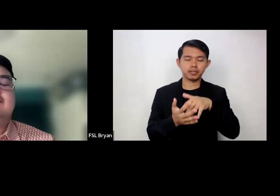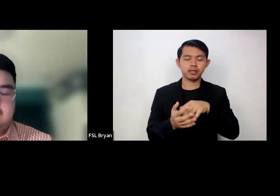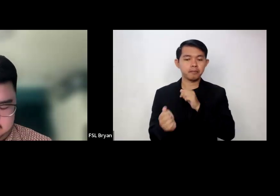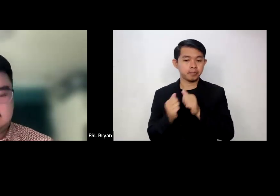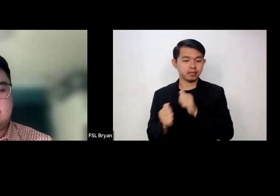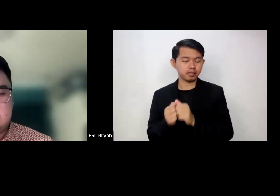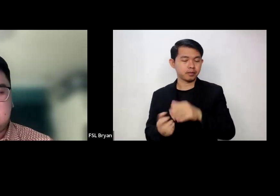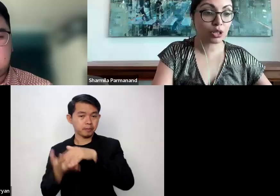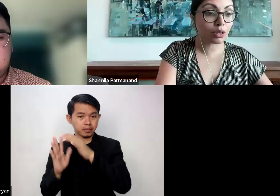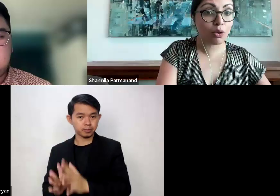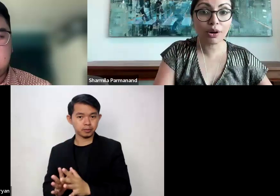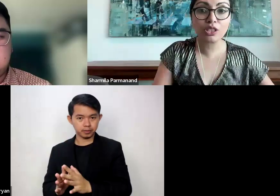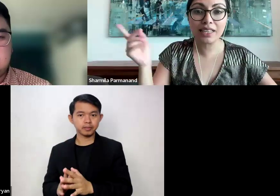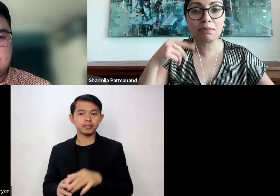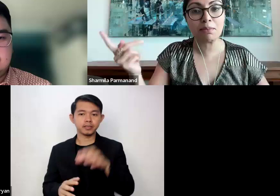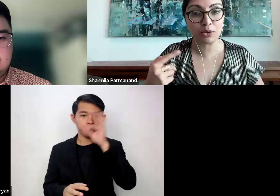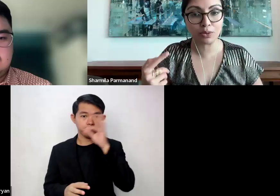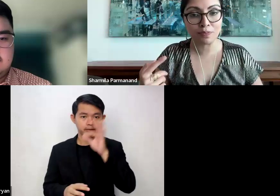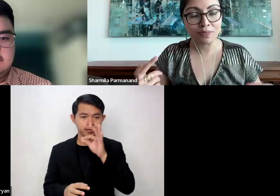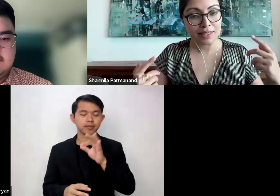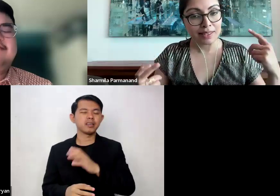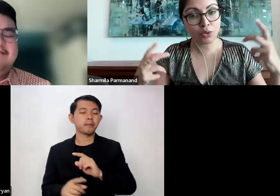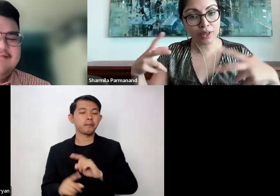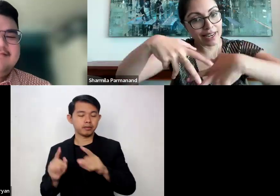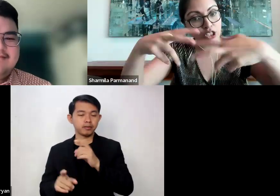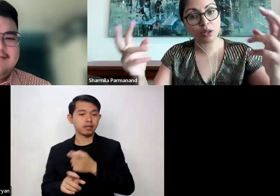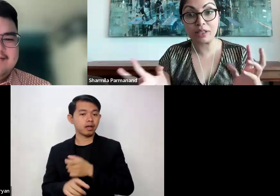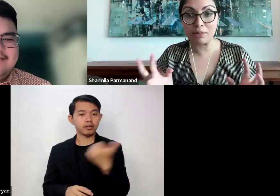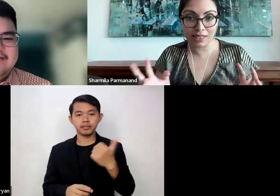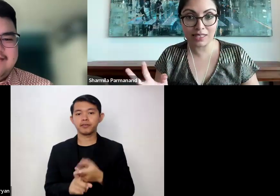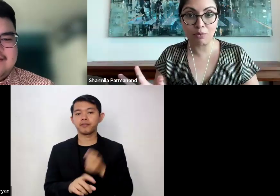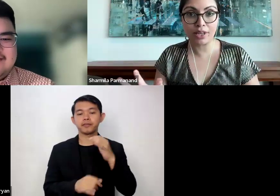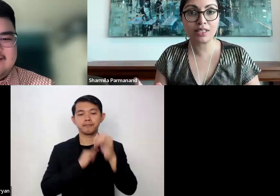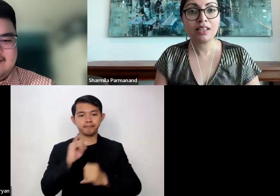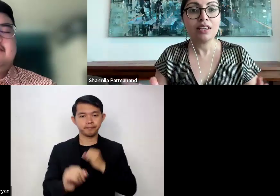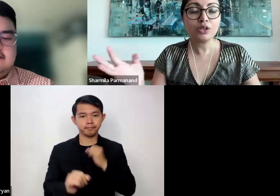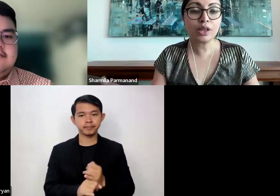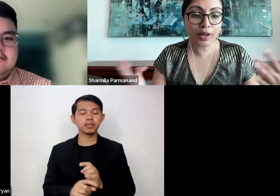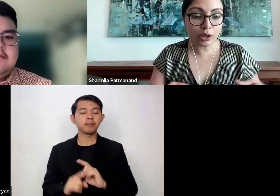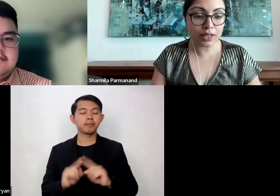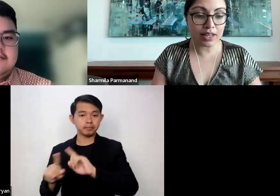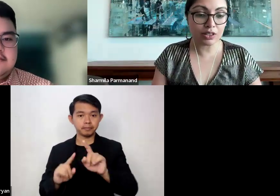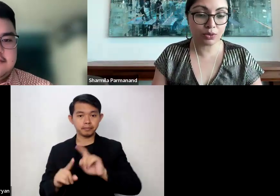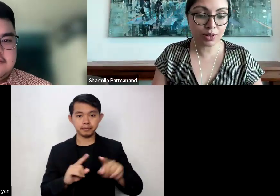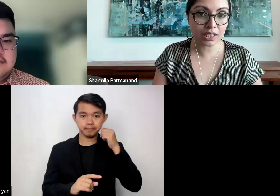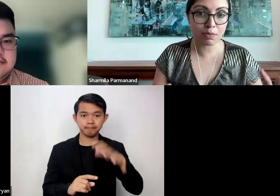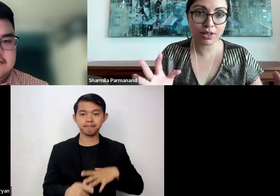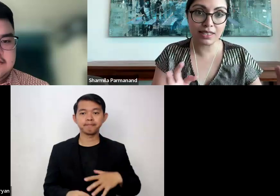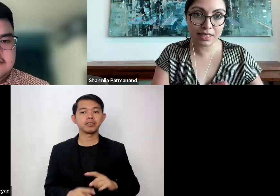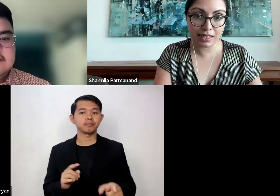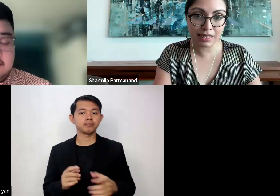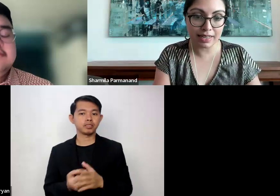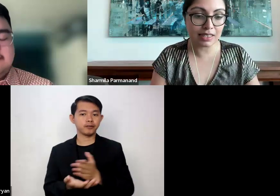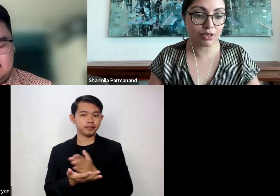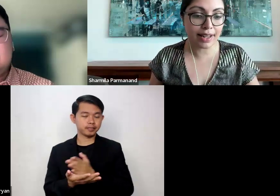Filipino. Overseas, it's an international cohort. So nag-iiba-iba yung intellectual remit in some ways. So ikwento ko na lang yung